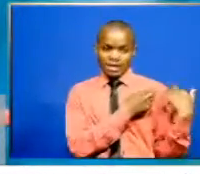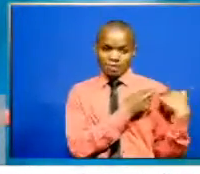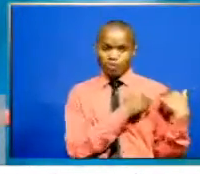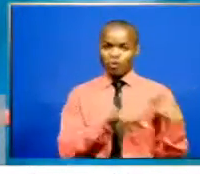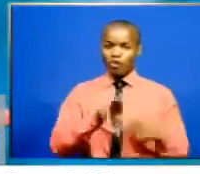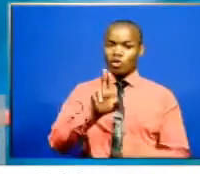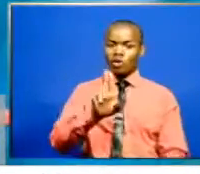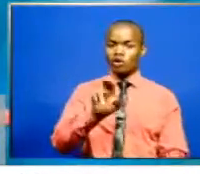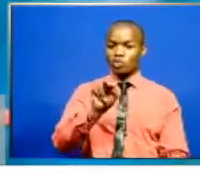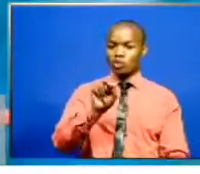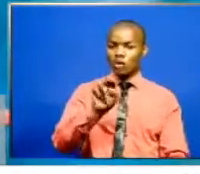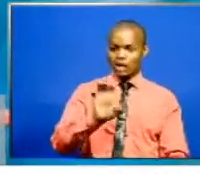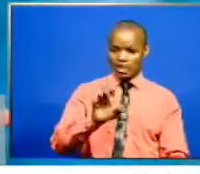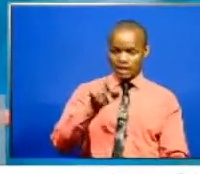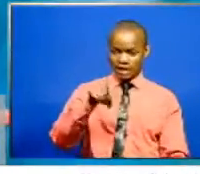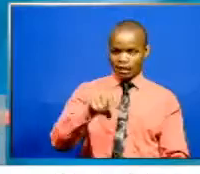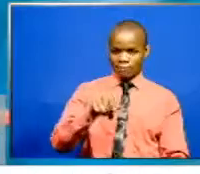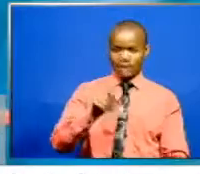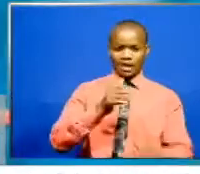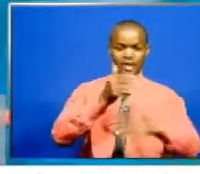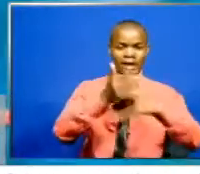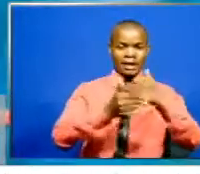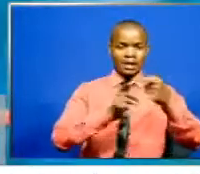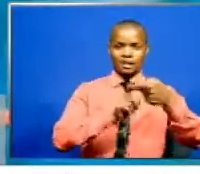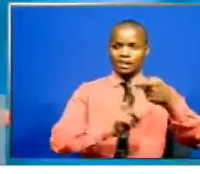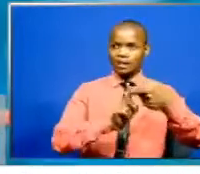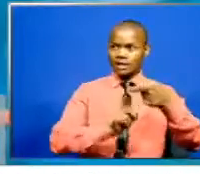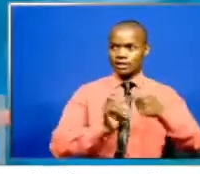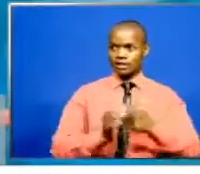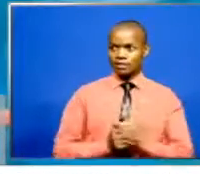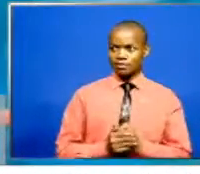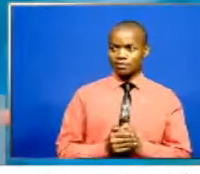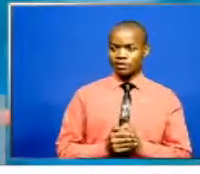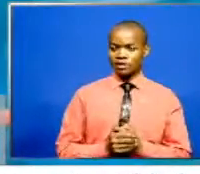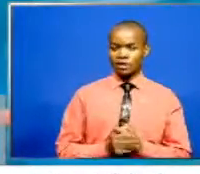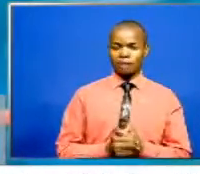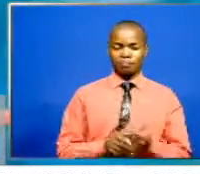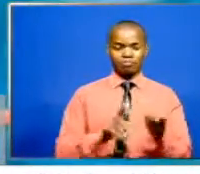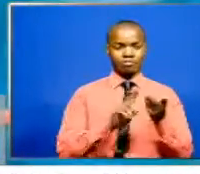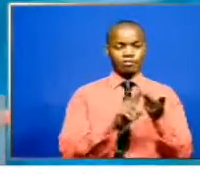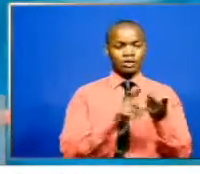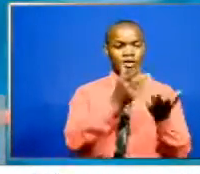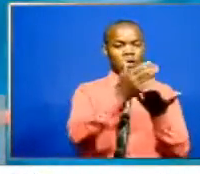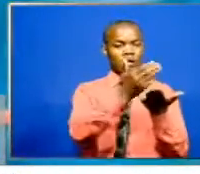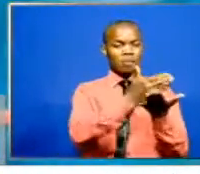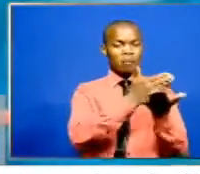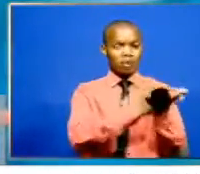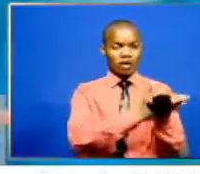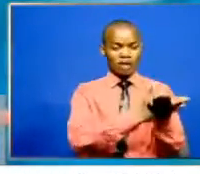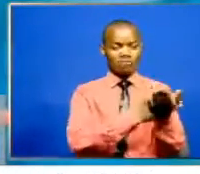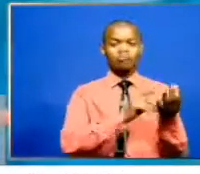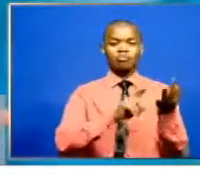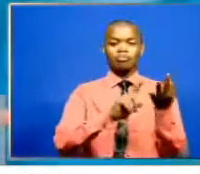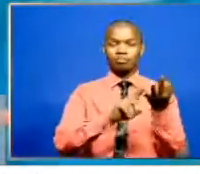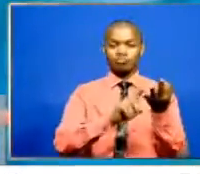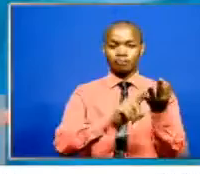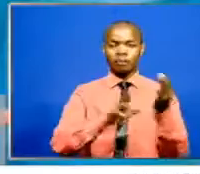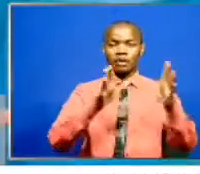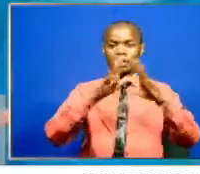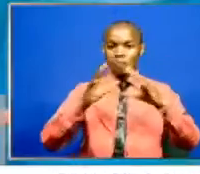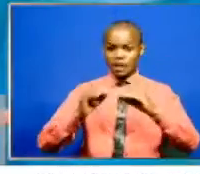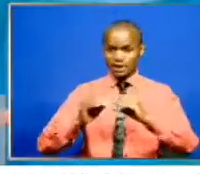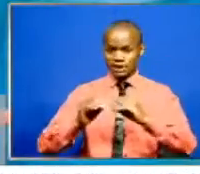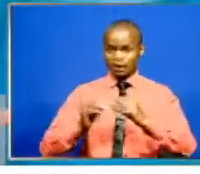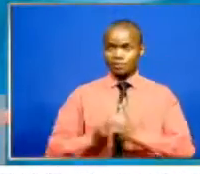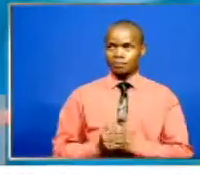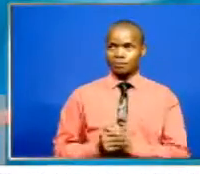in the coming years, and also the program of work and the budget. The member state